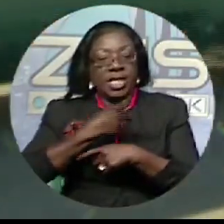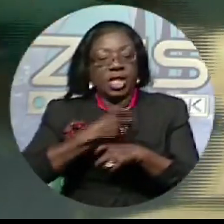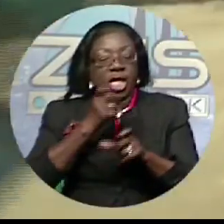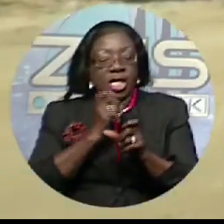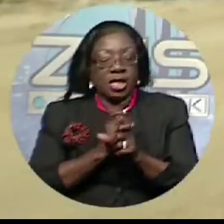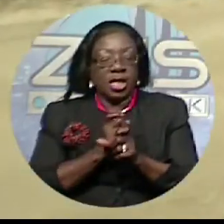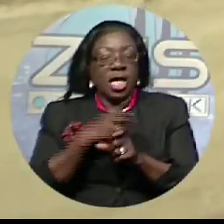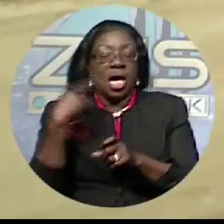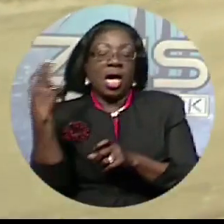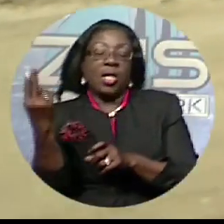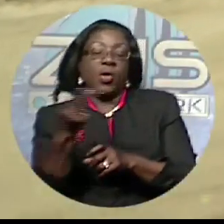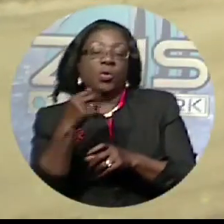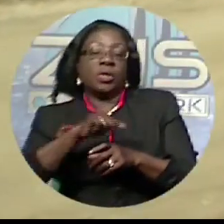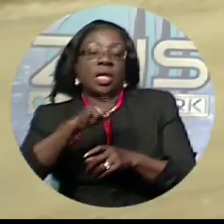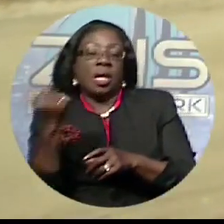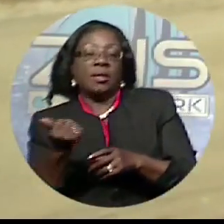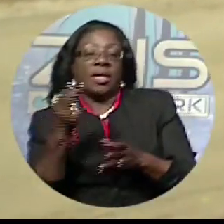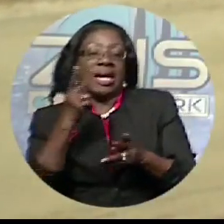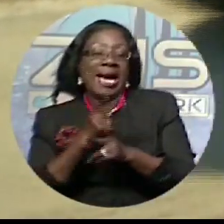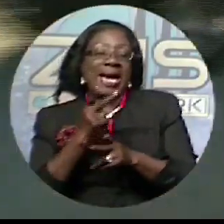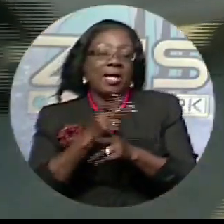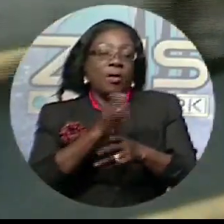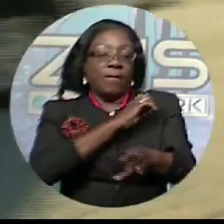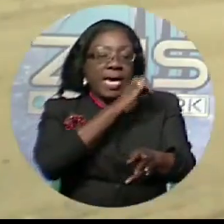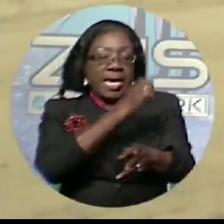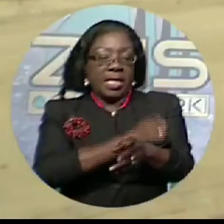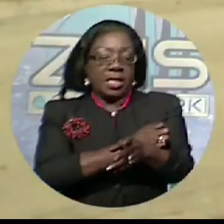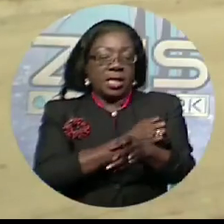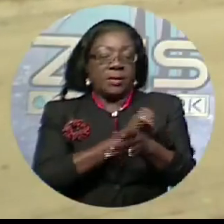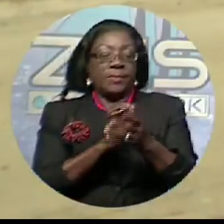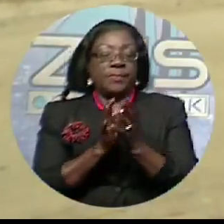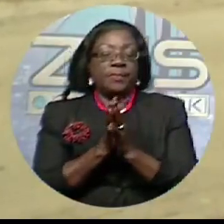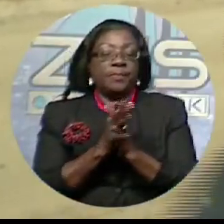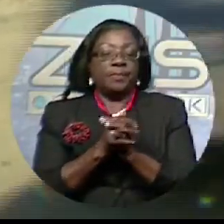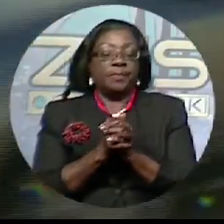alternative means of energy. Cleopatra Murphy, ZNS Network News.